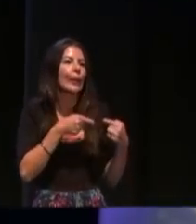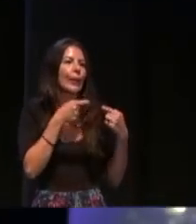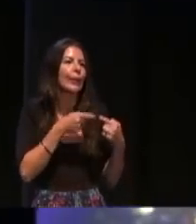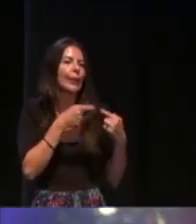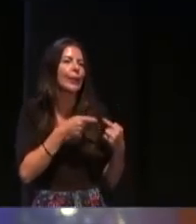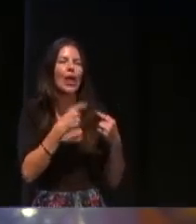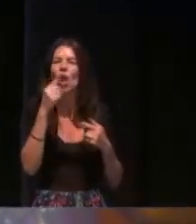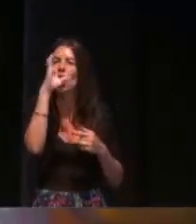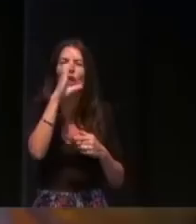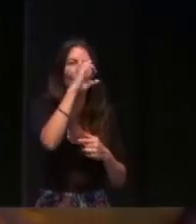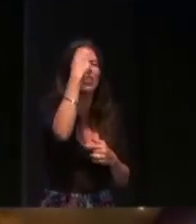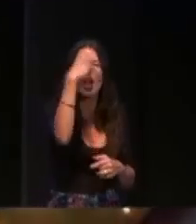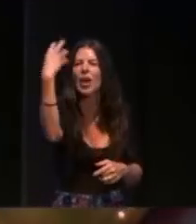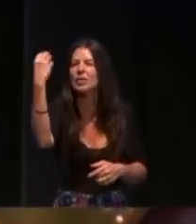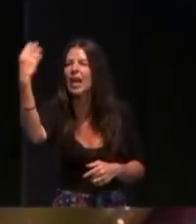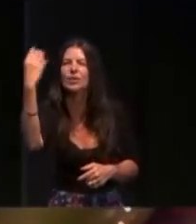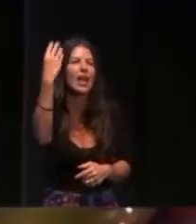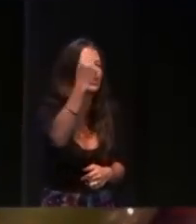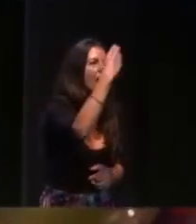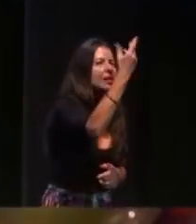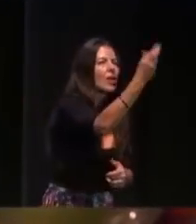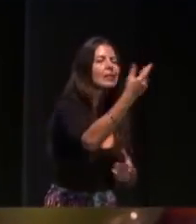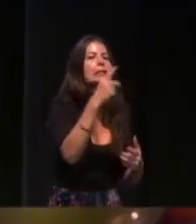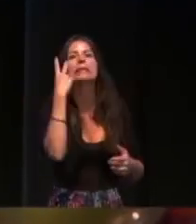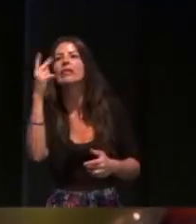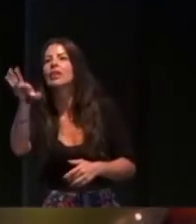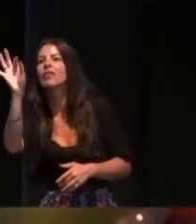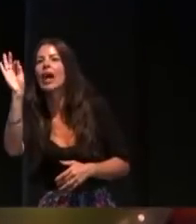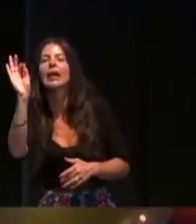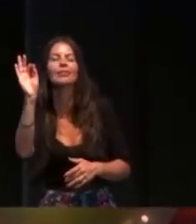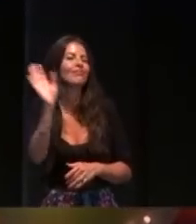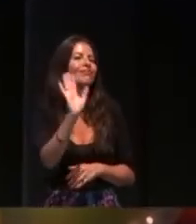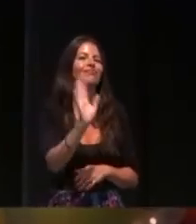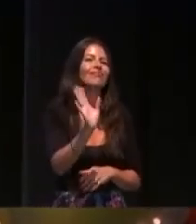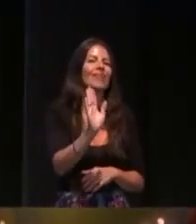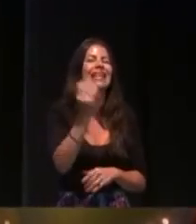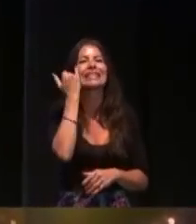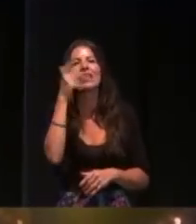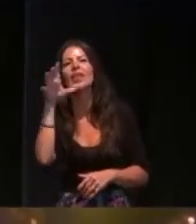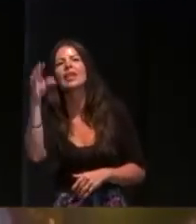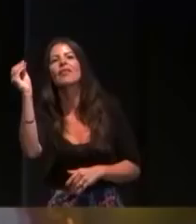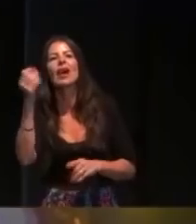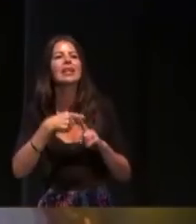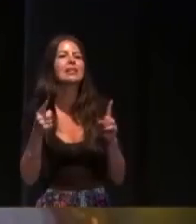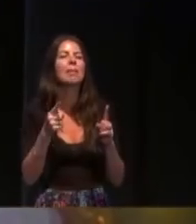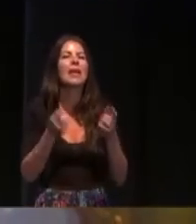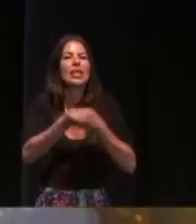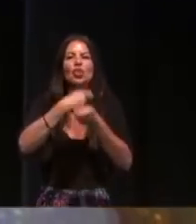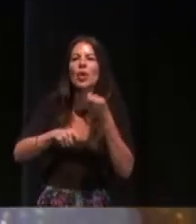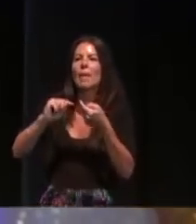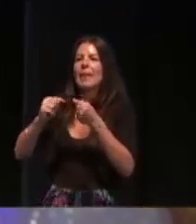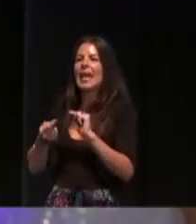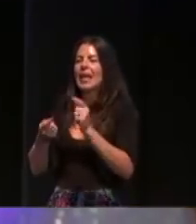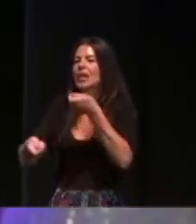going to external sources to see if they can get some news, see if they can get some surcease from pain,